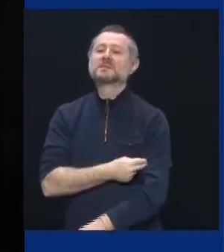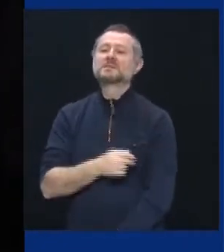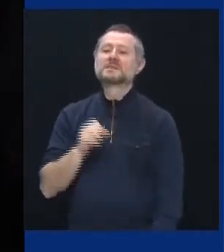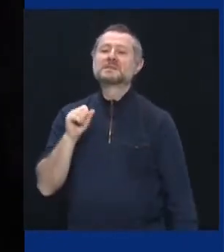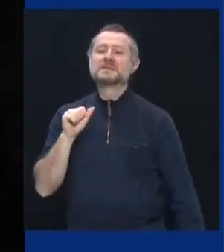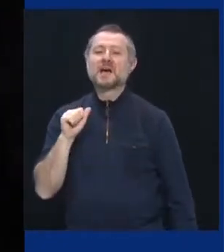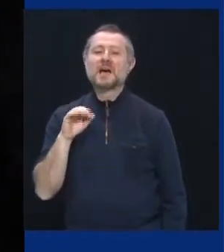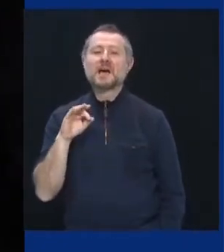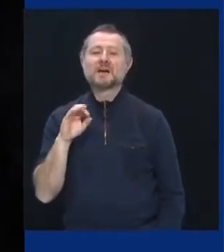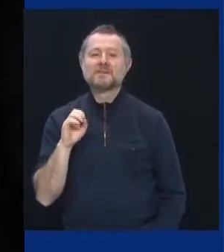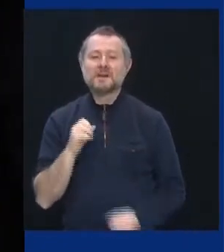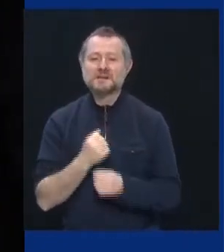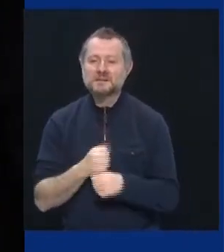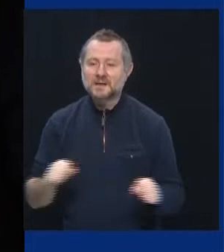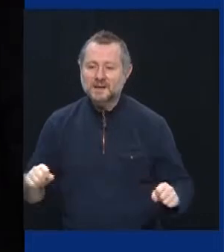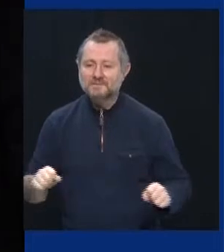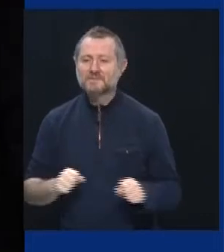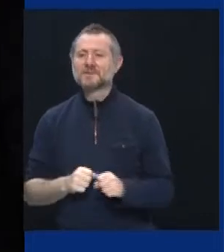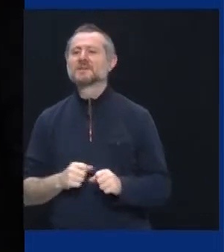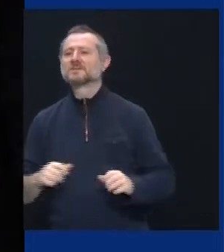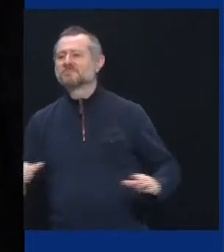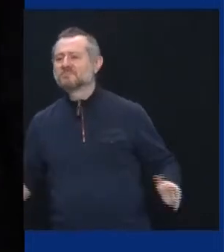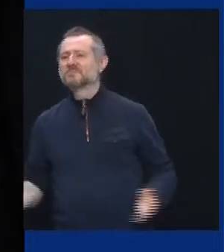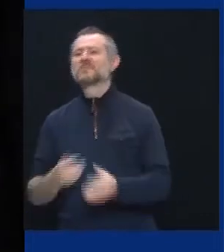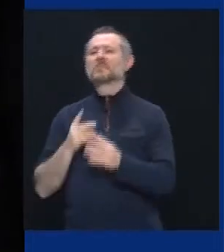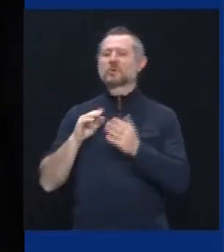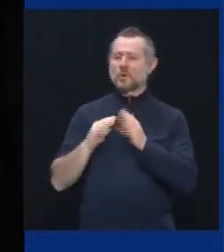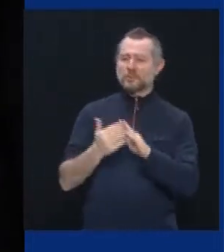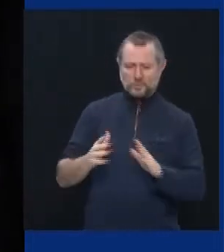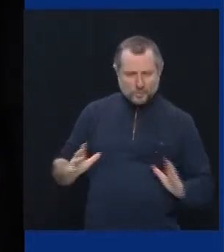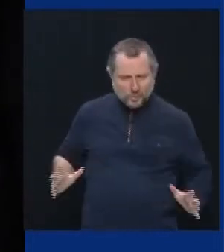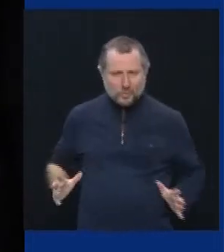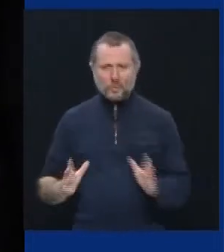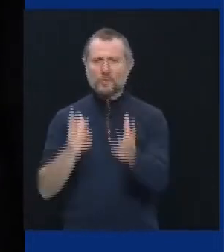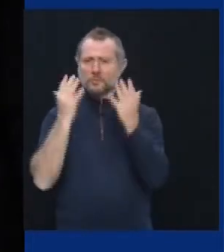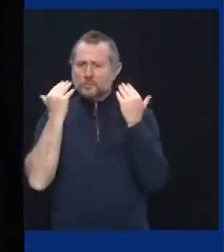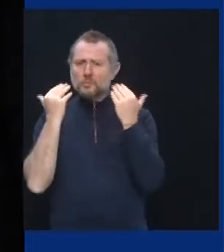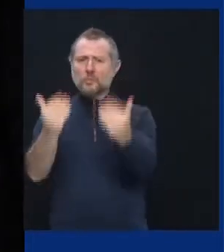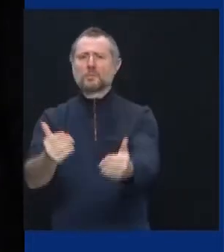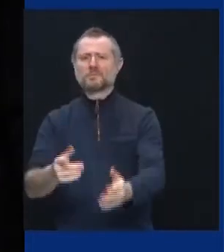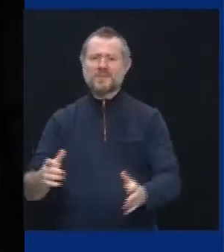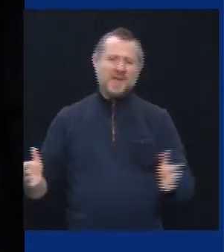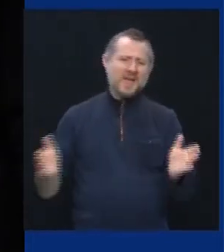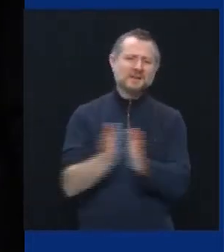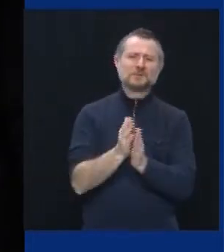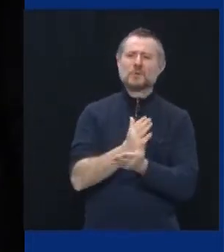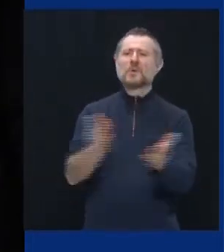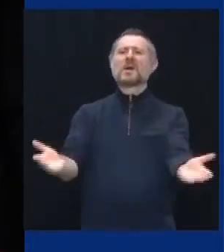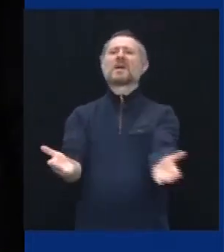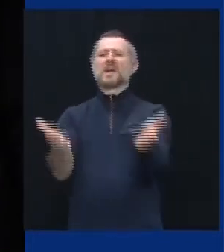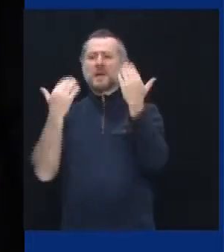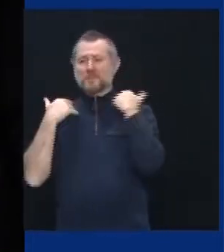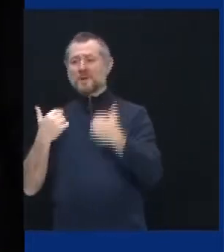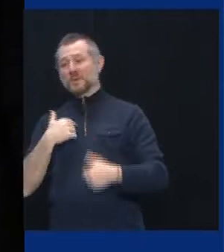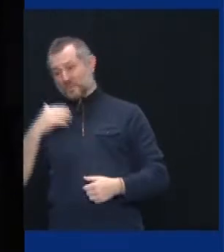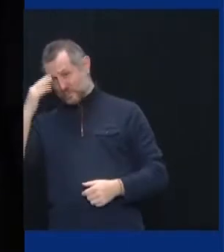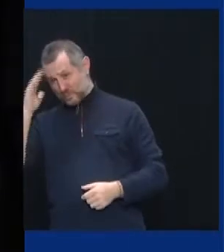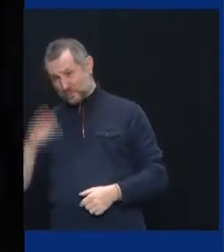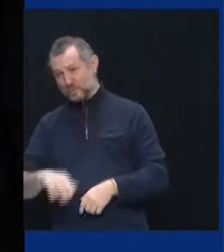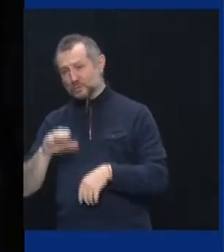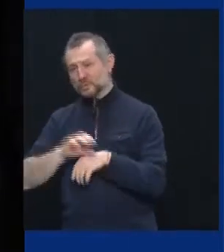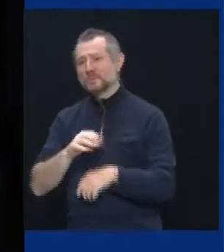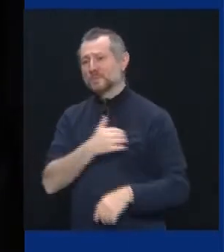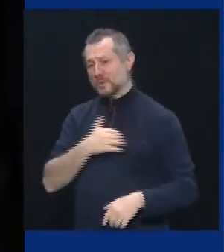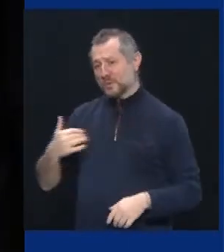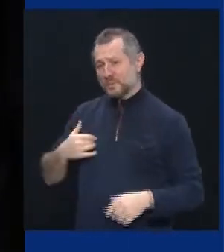let's get out, community, and go. I'm asking you to come. I know the parishioners that was lost